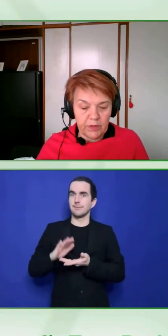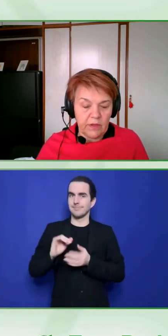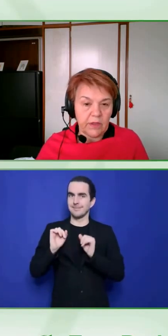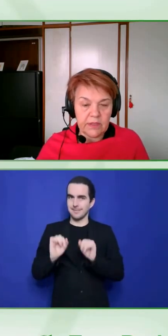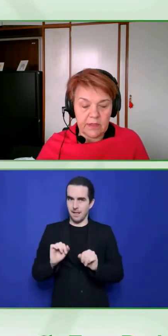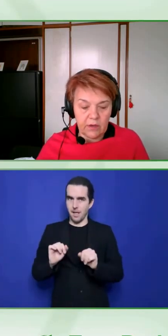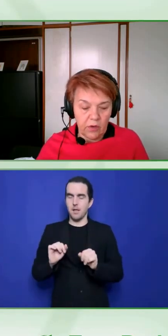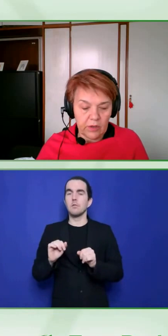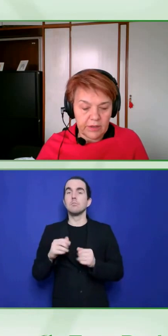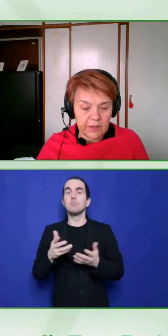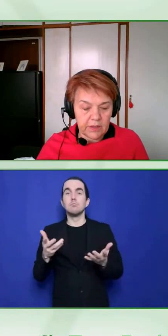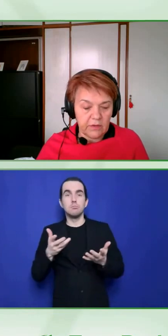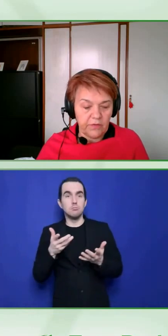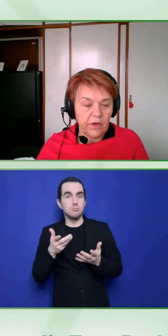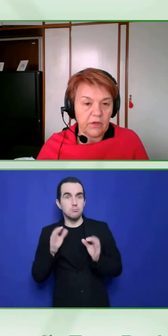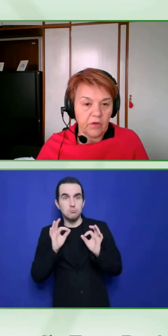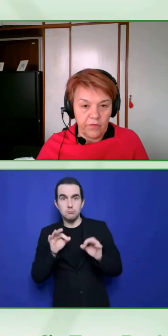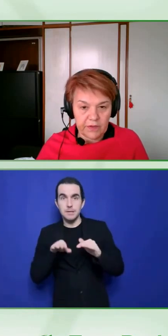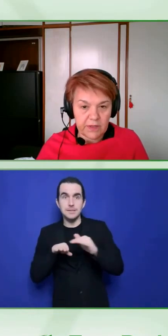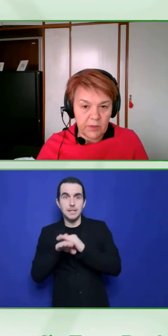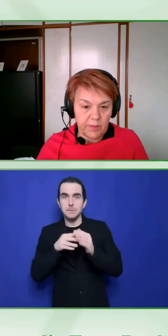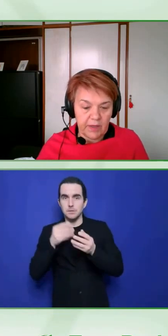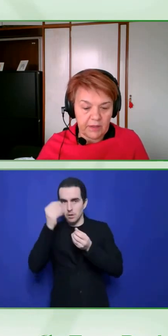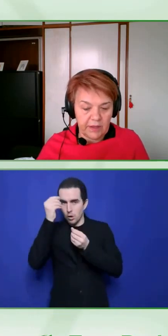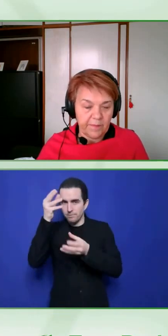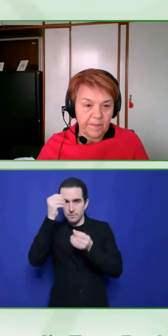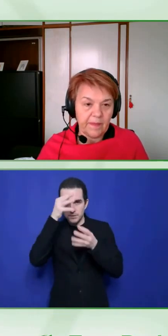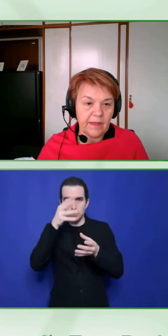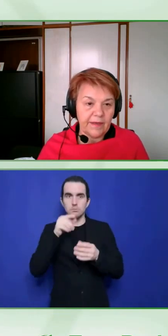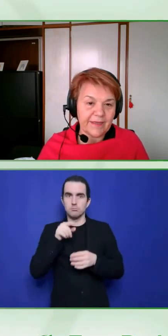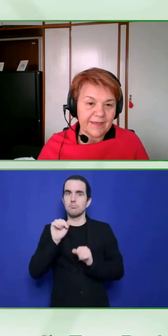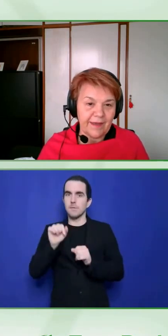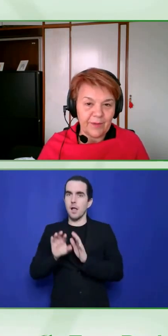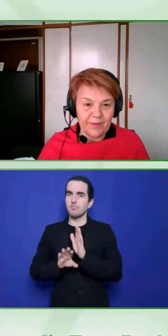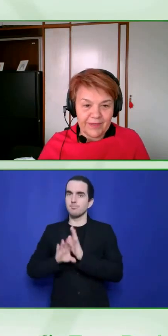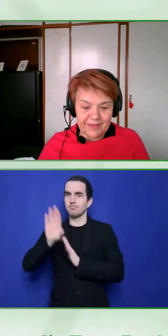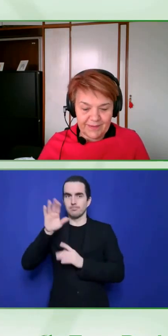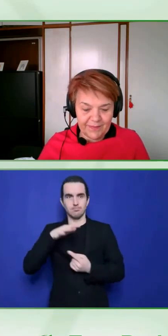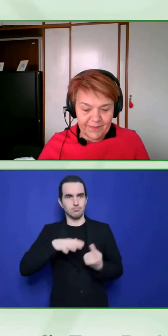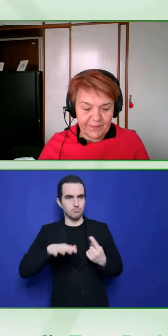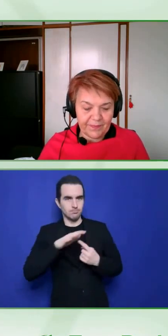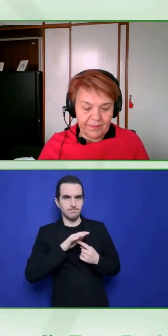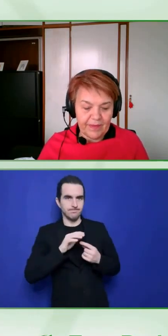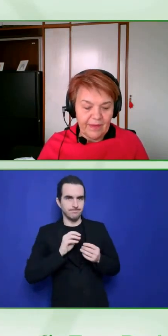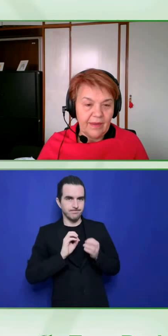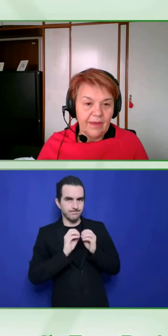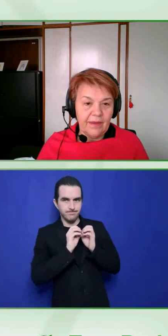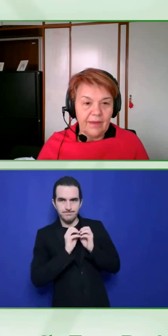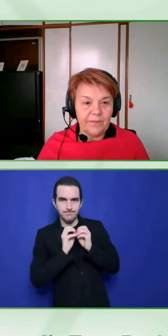cooperation between key stakeholders in the field of accessibility. Next slide, please.